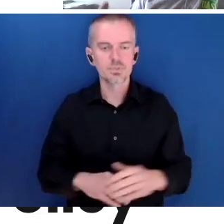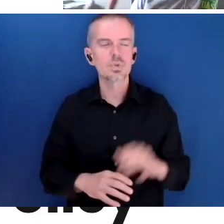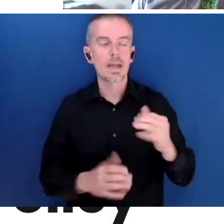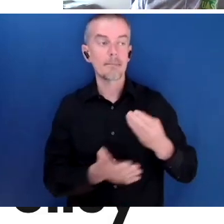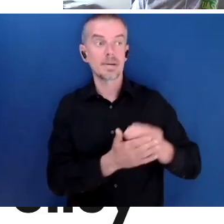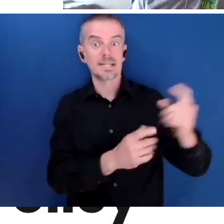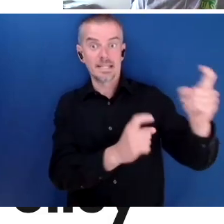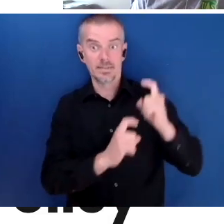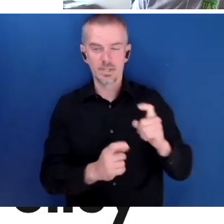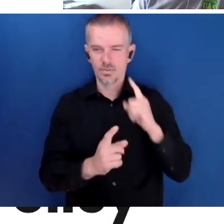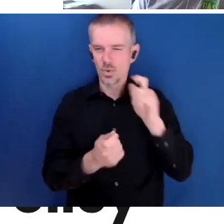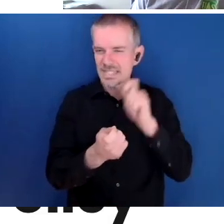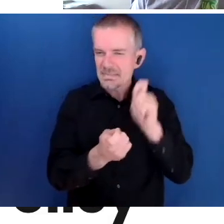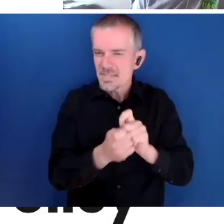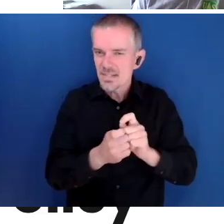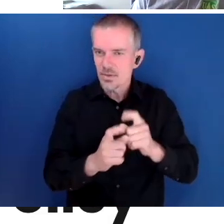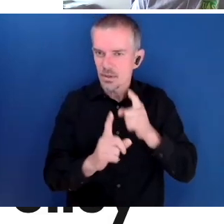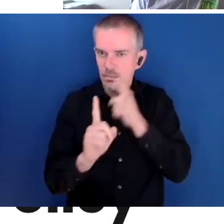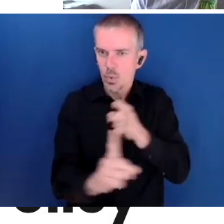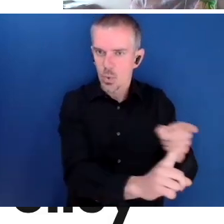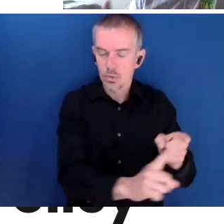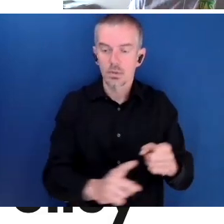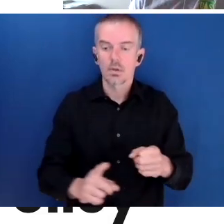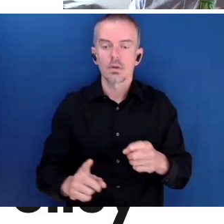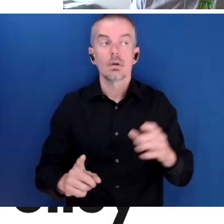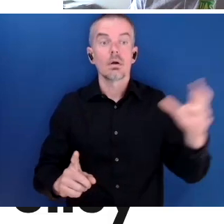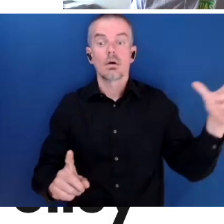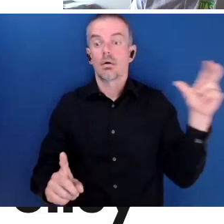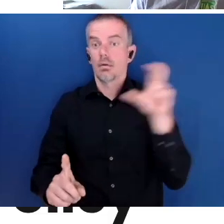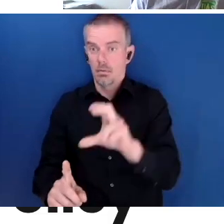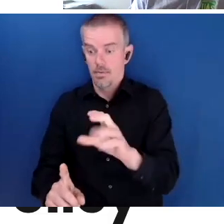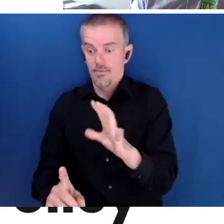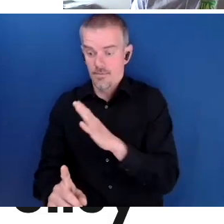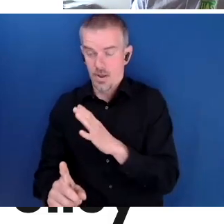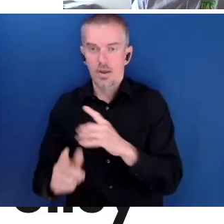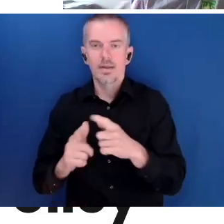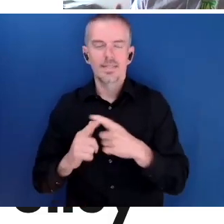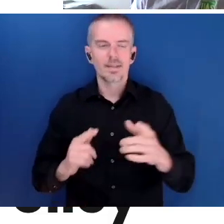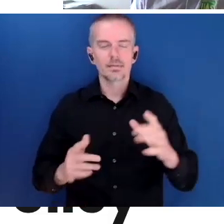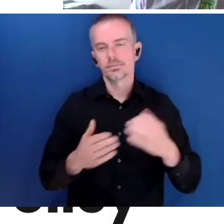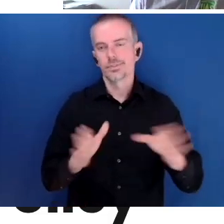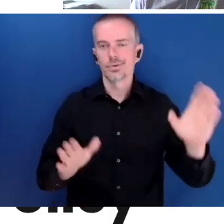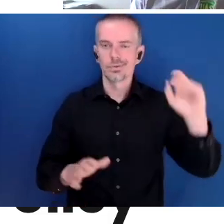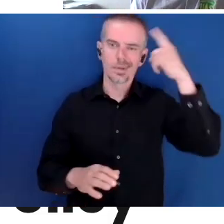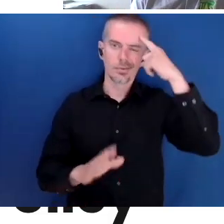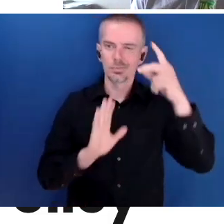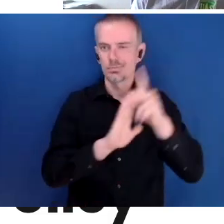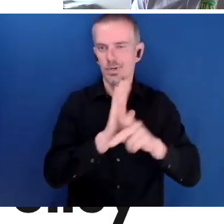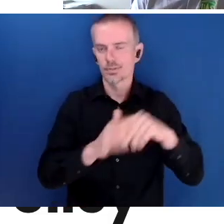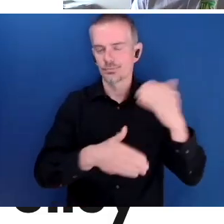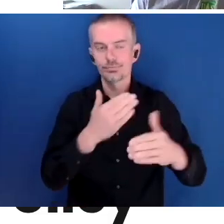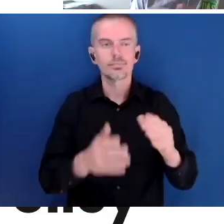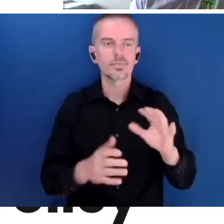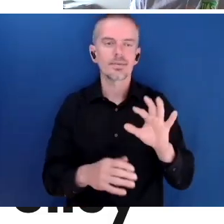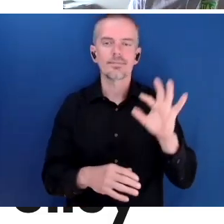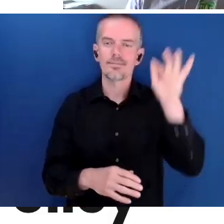are working in those purposes, then we have the general bureaucracy of the federal government, which is like the federal acquisition